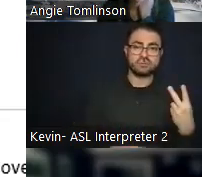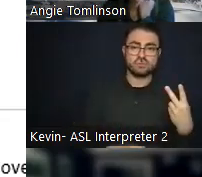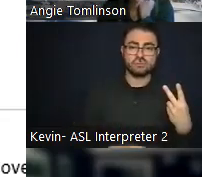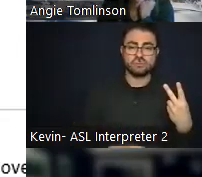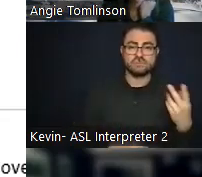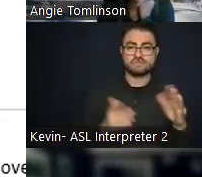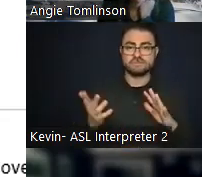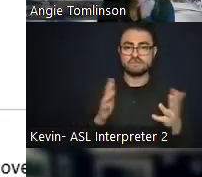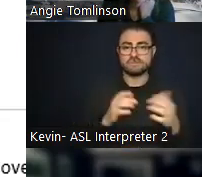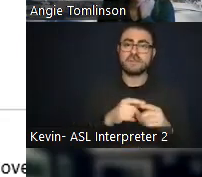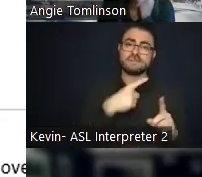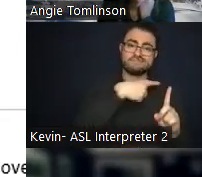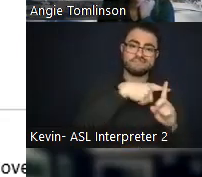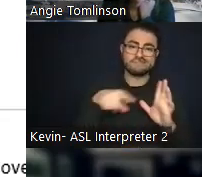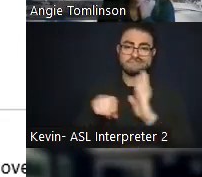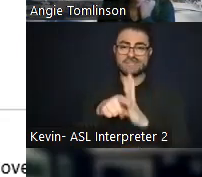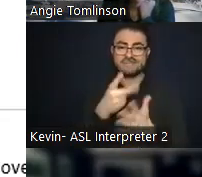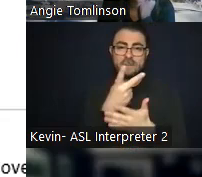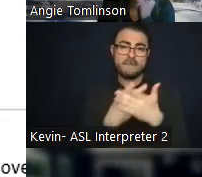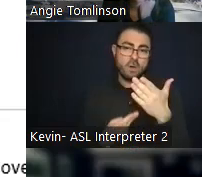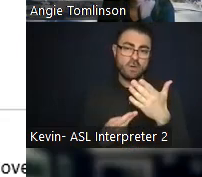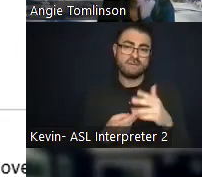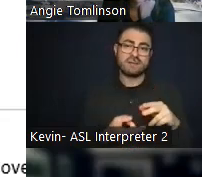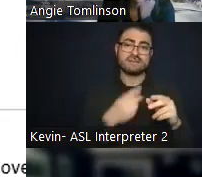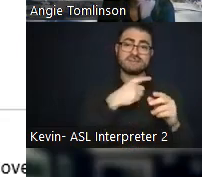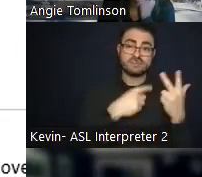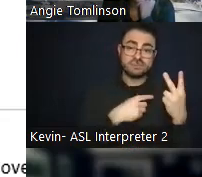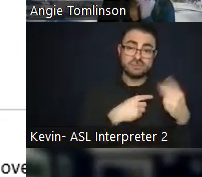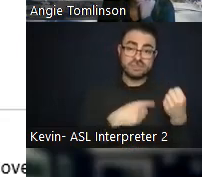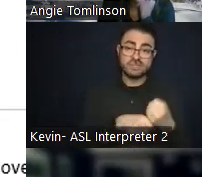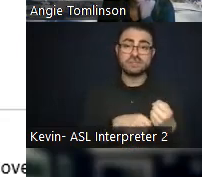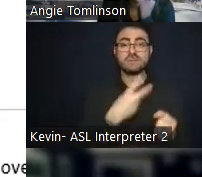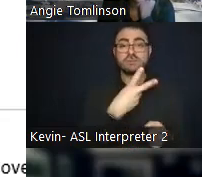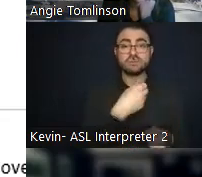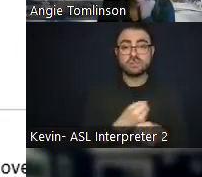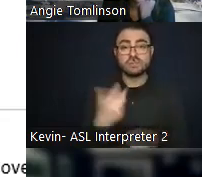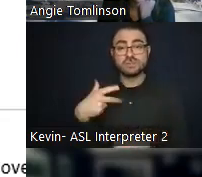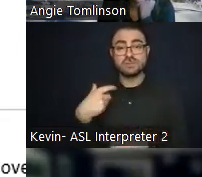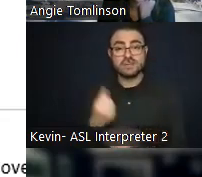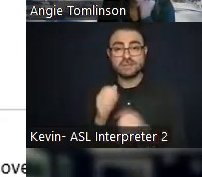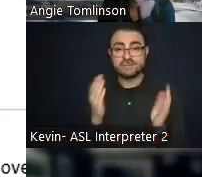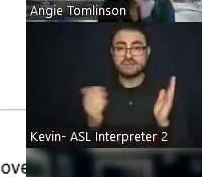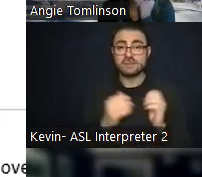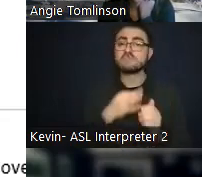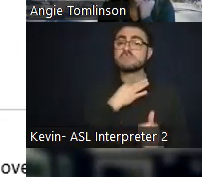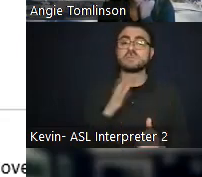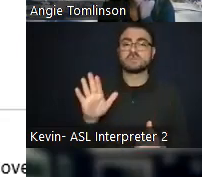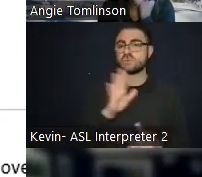I know there's pros and cons to both, to any sort of increase or decrease in years. So just want to hear what you guys have to say about two versus three this time